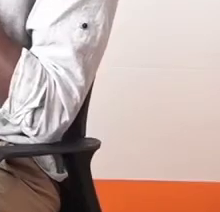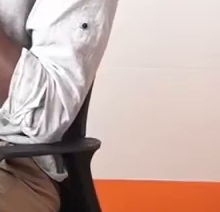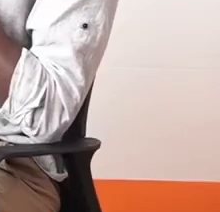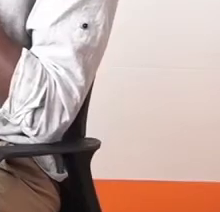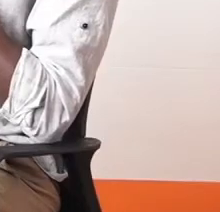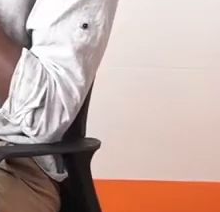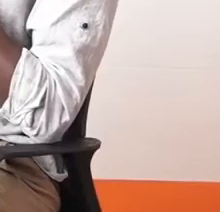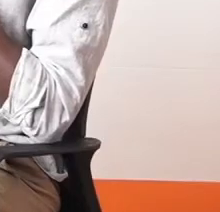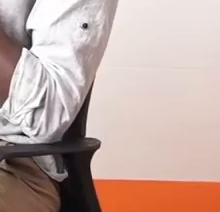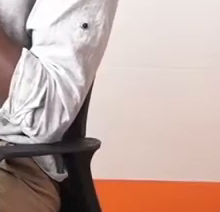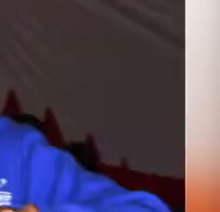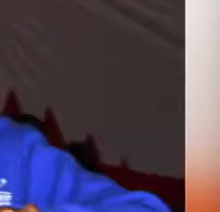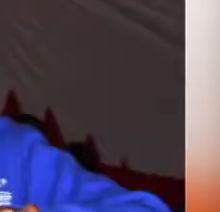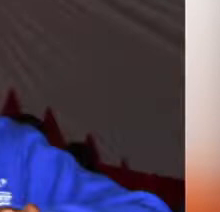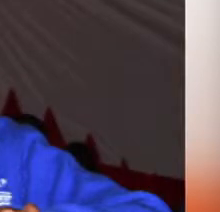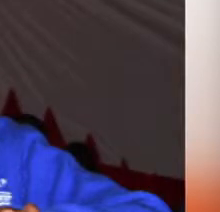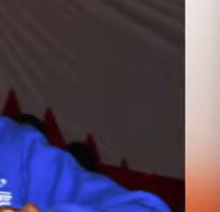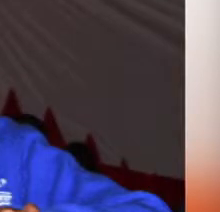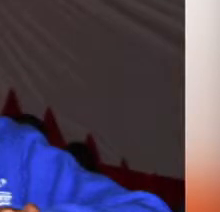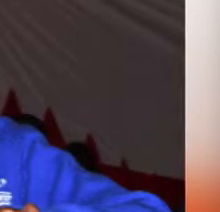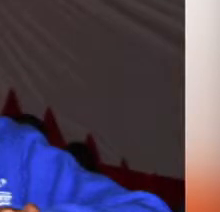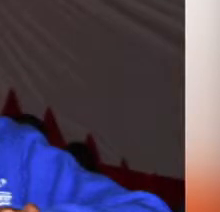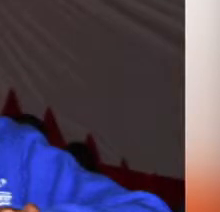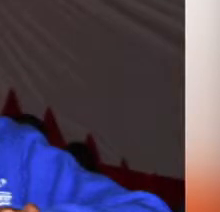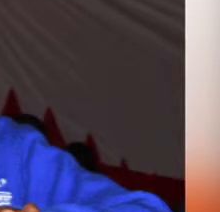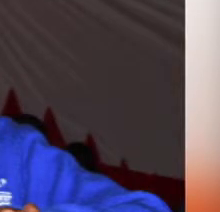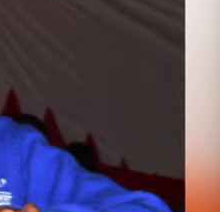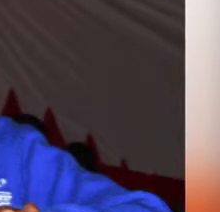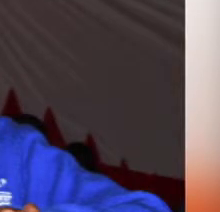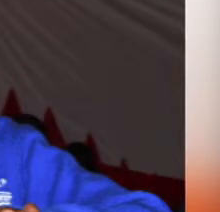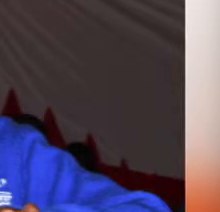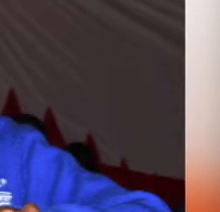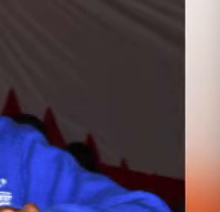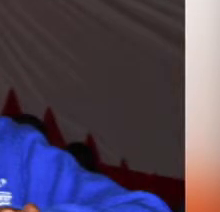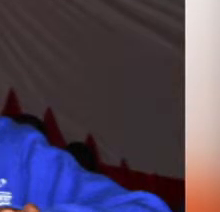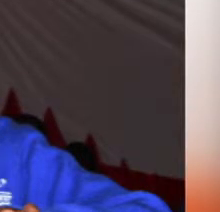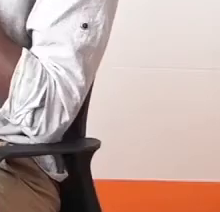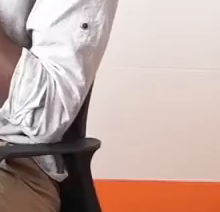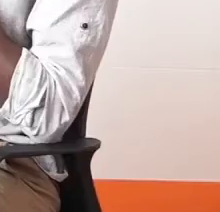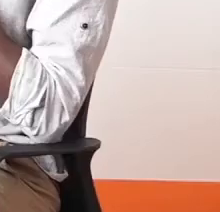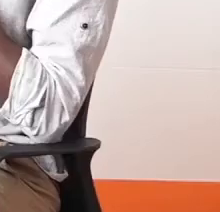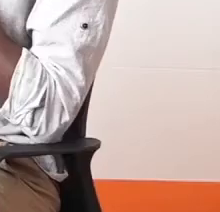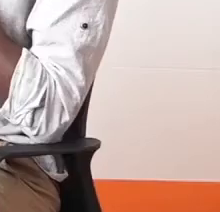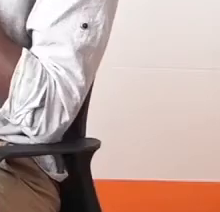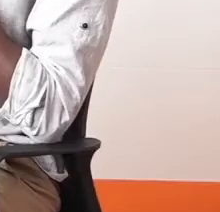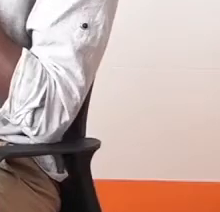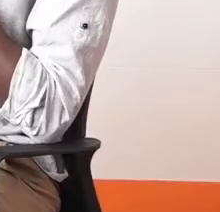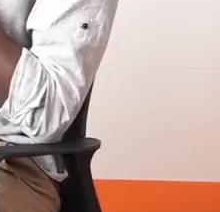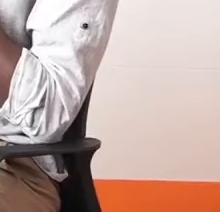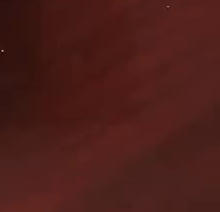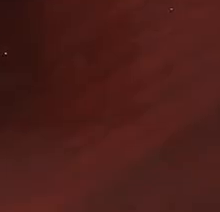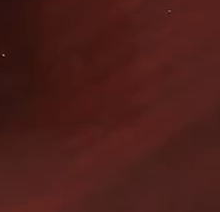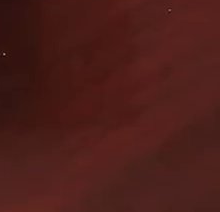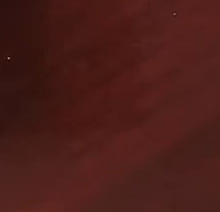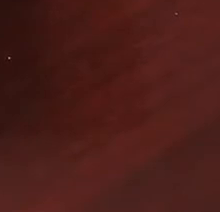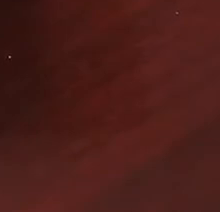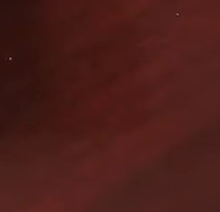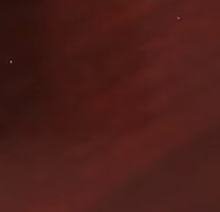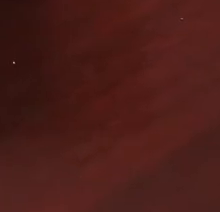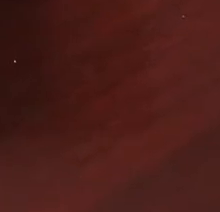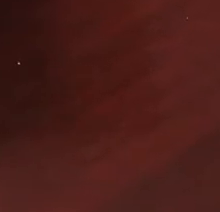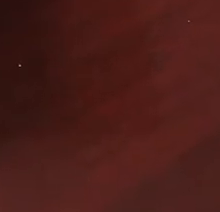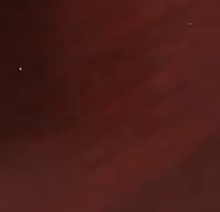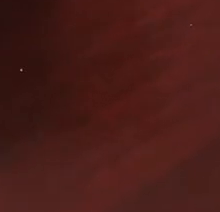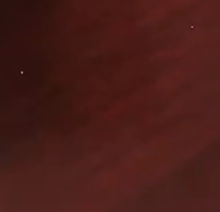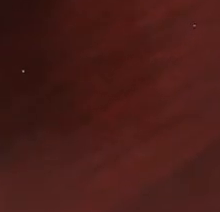to do, to be able to continue to support the visually impaired learners in this specific area of access. This is